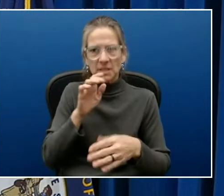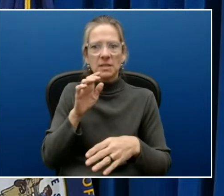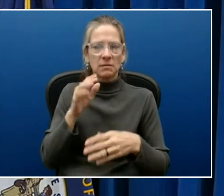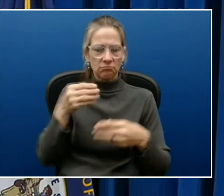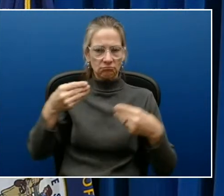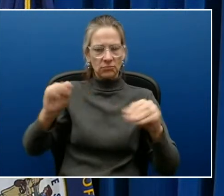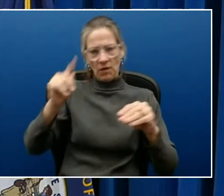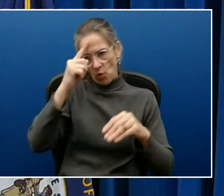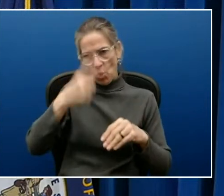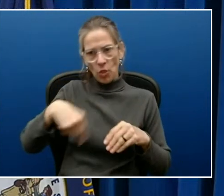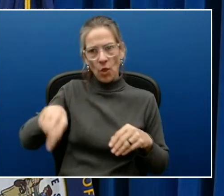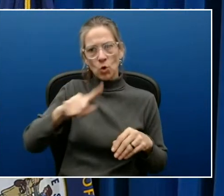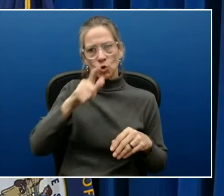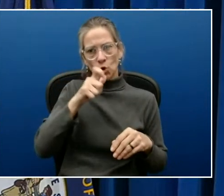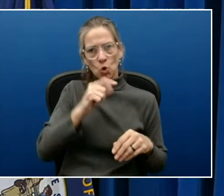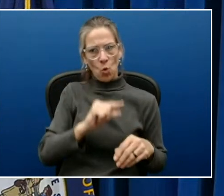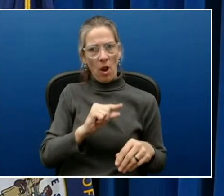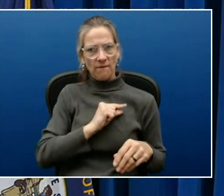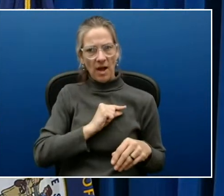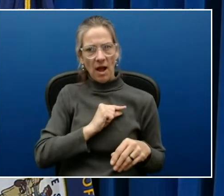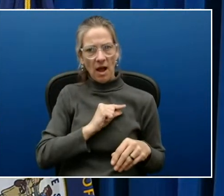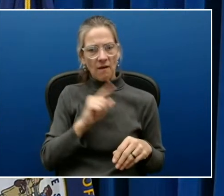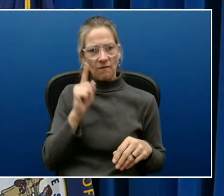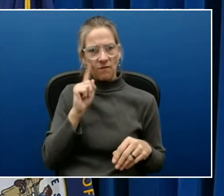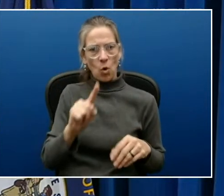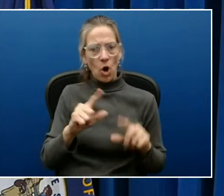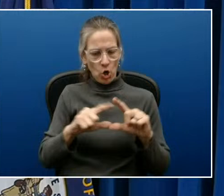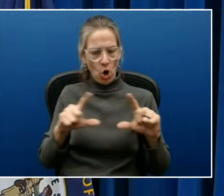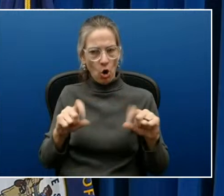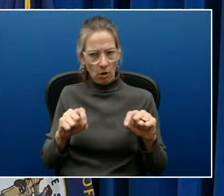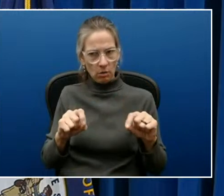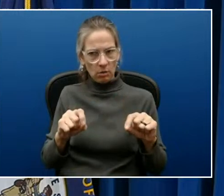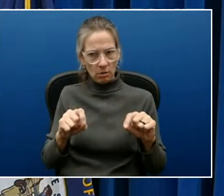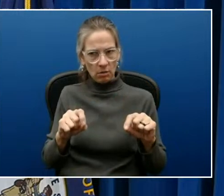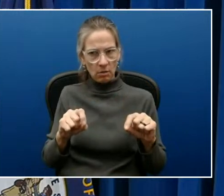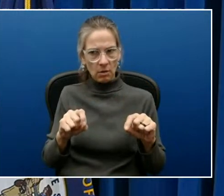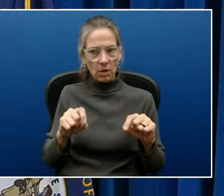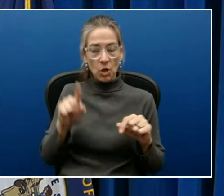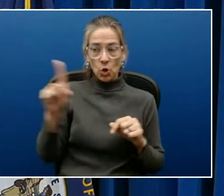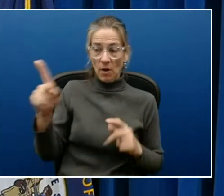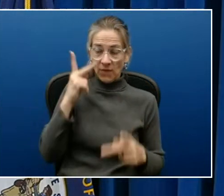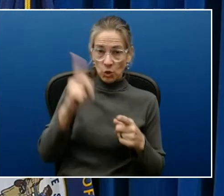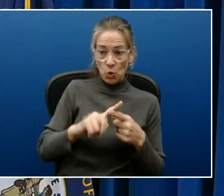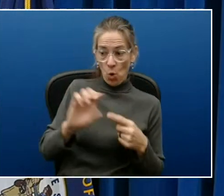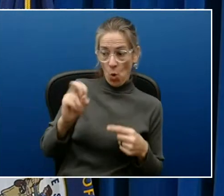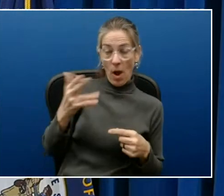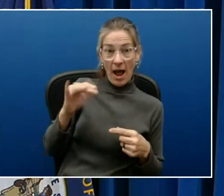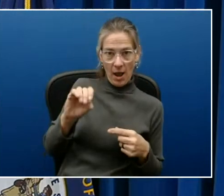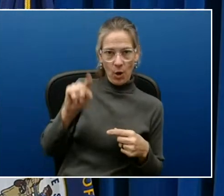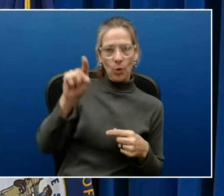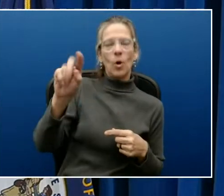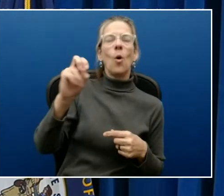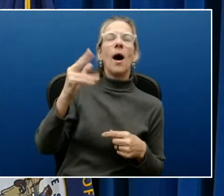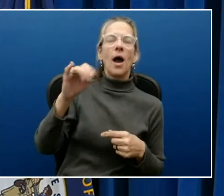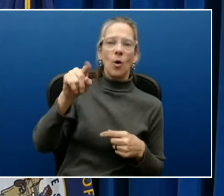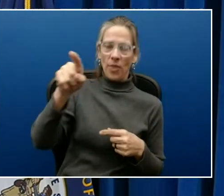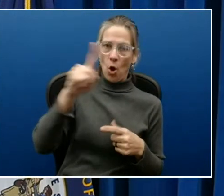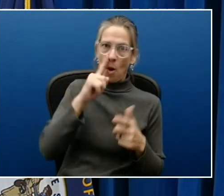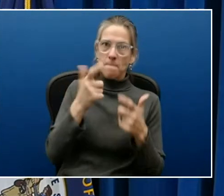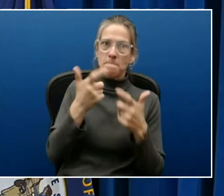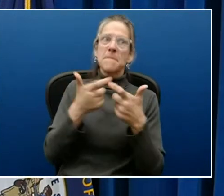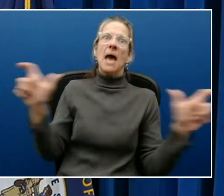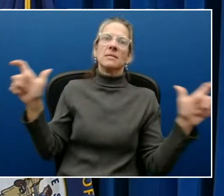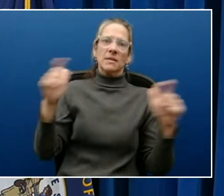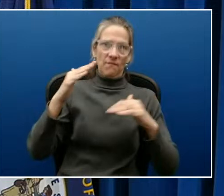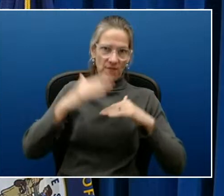who qualify for a card. I think as your visit to Ohio showed, these are massive facilities.